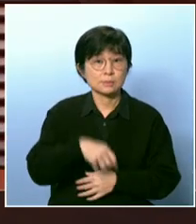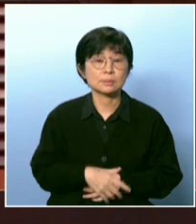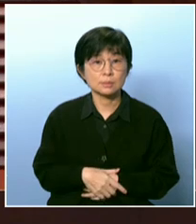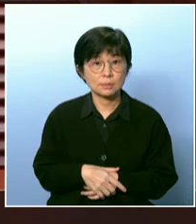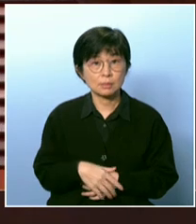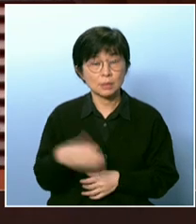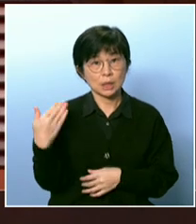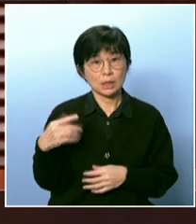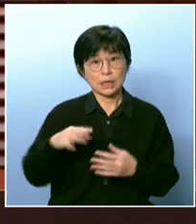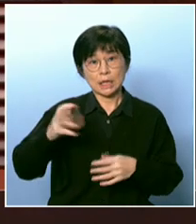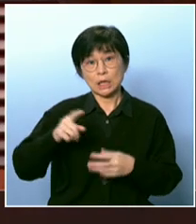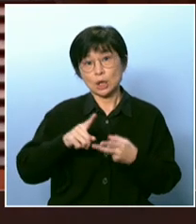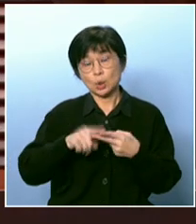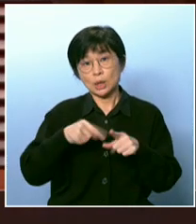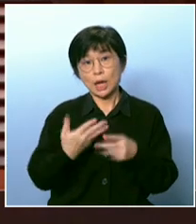injection proposal.